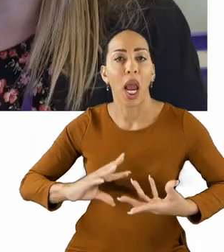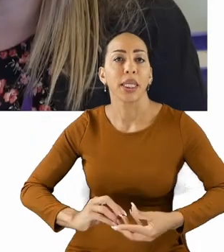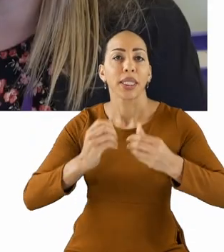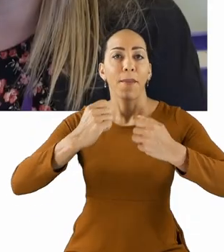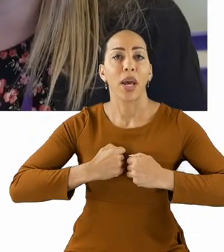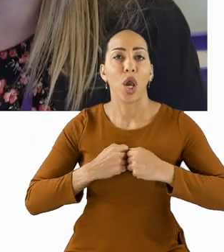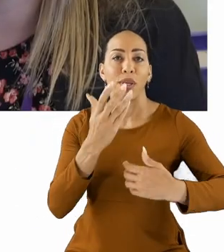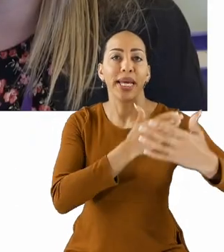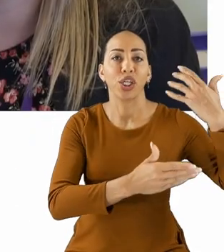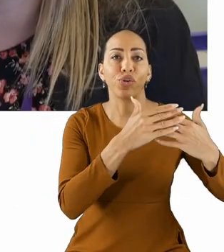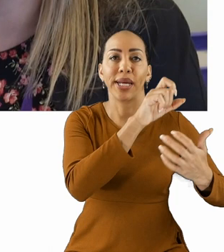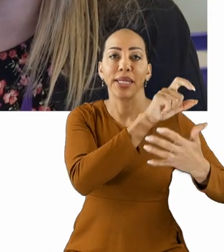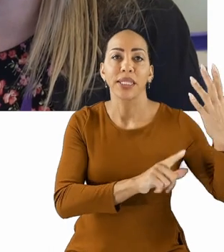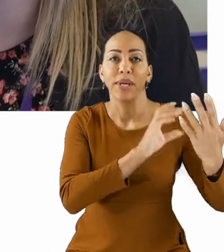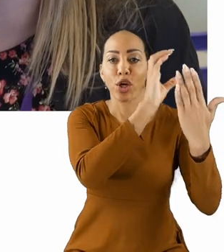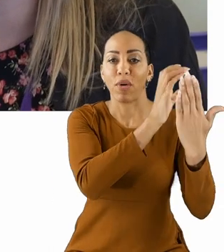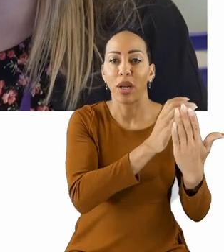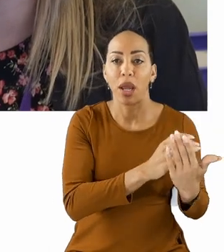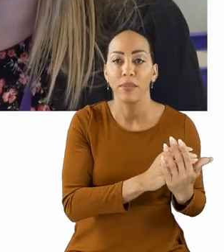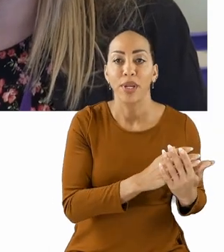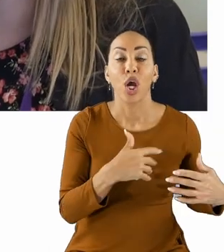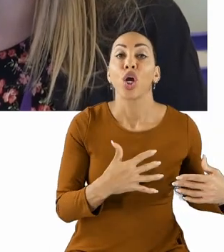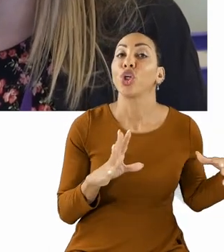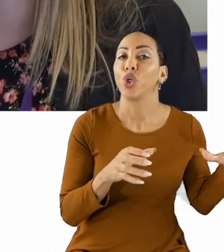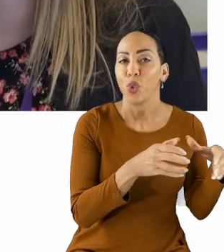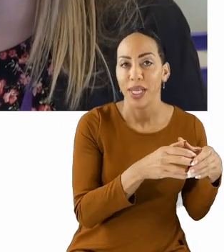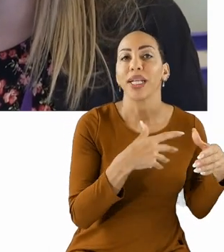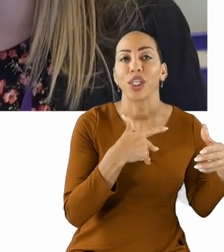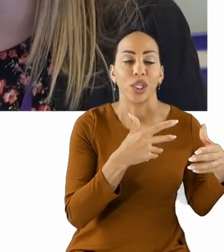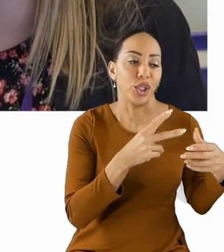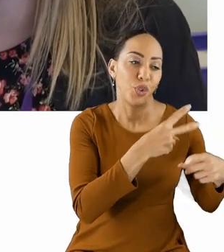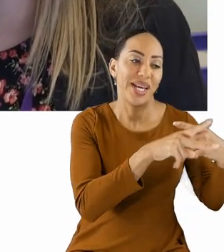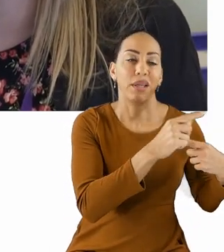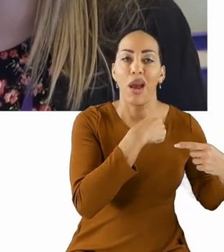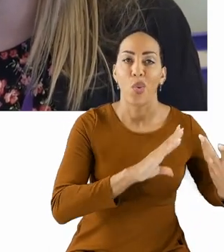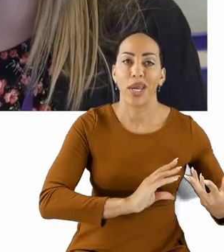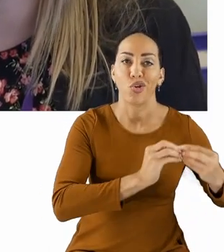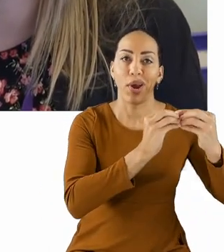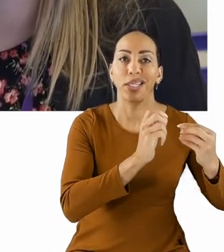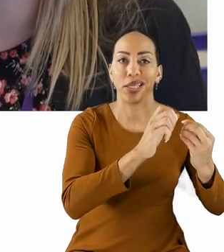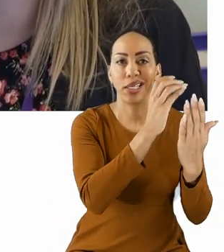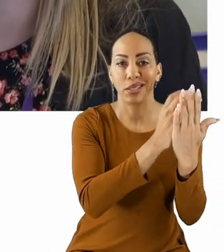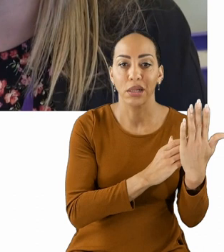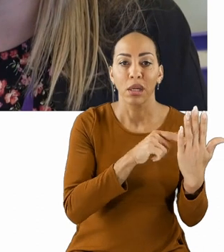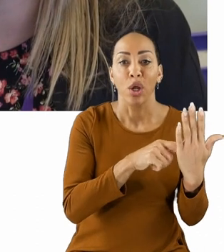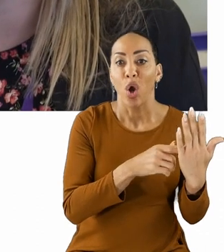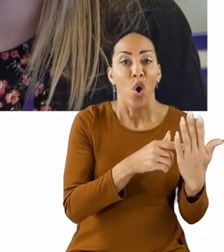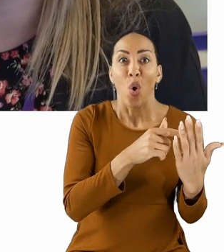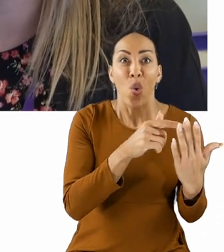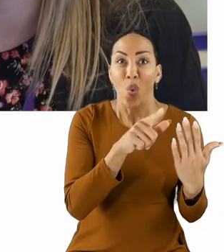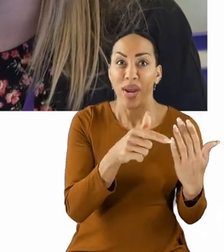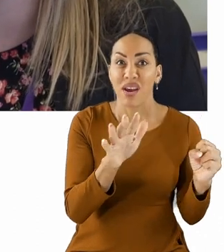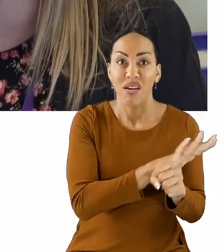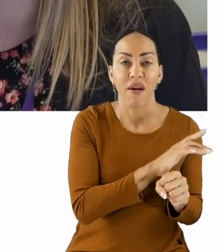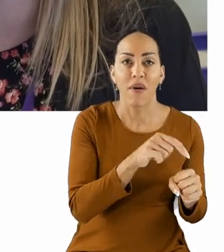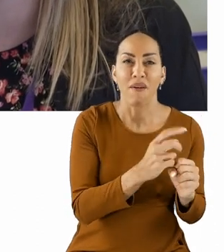couple of years ago, we introduced a unit on disability over time. So we look at the theme of disability from medieval